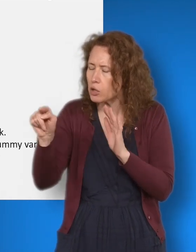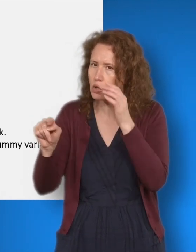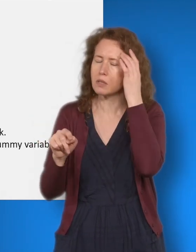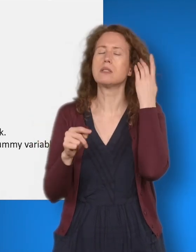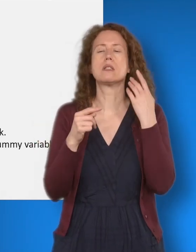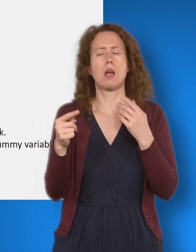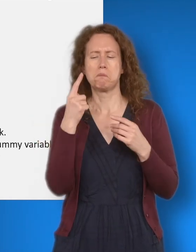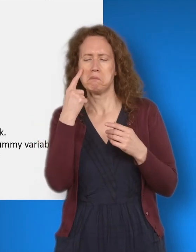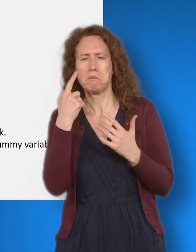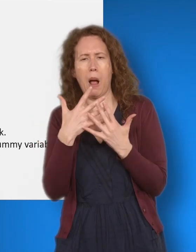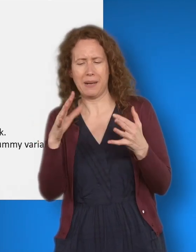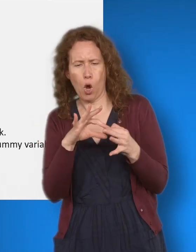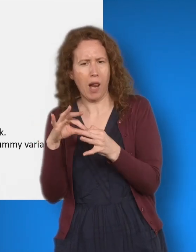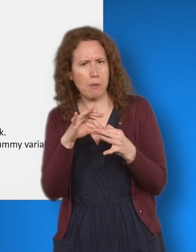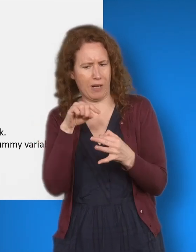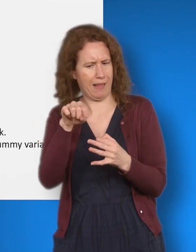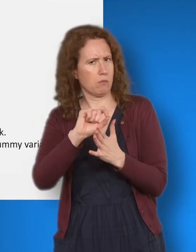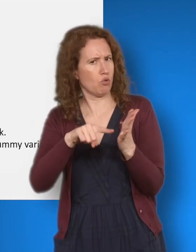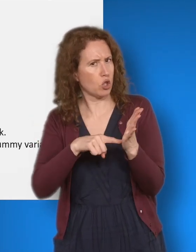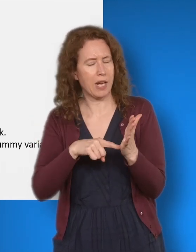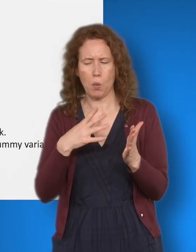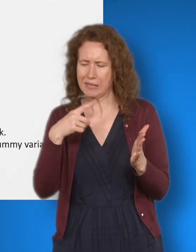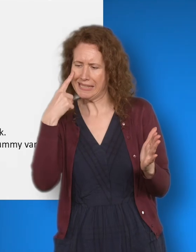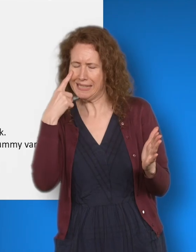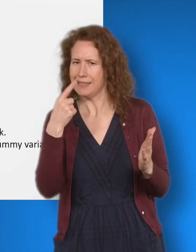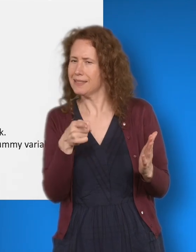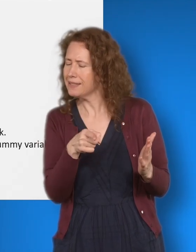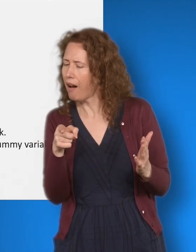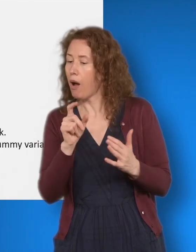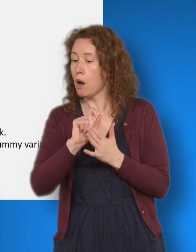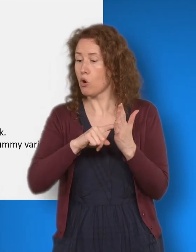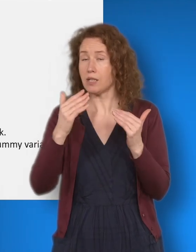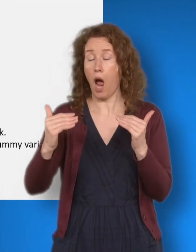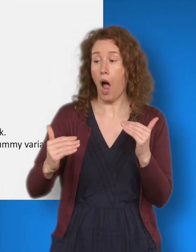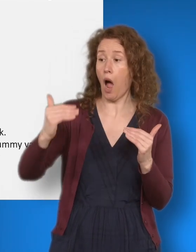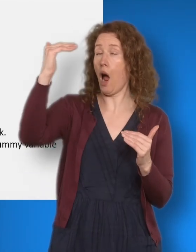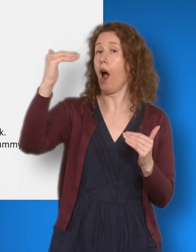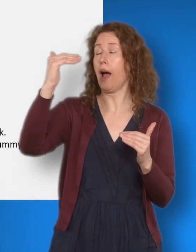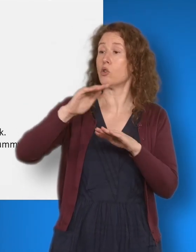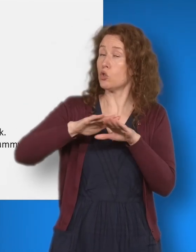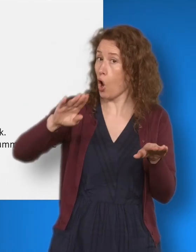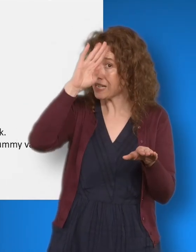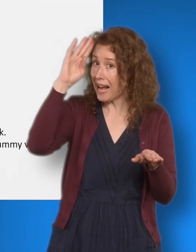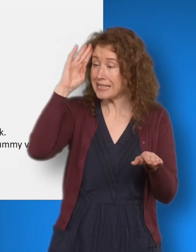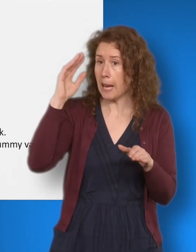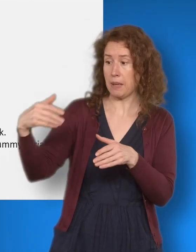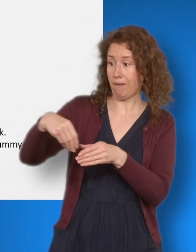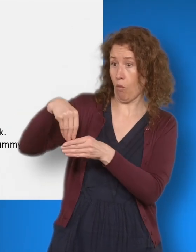in collaborating on a specific project to capture whether a project with a high number of